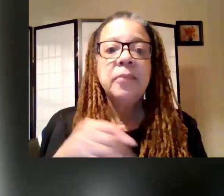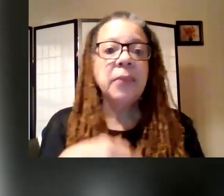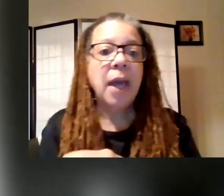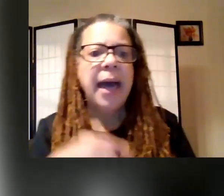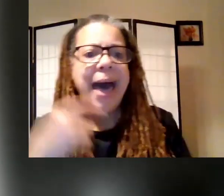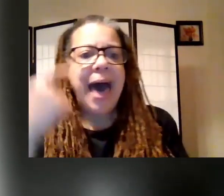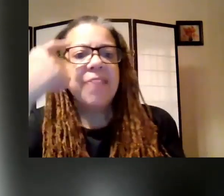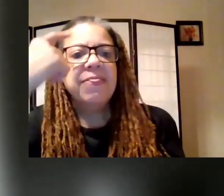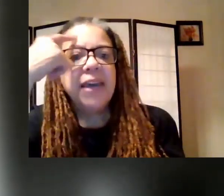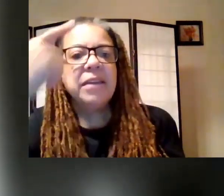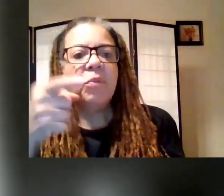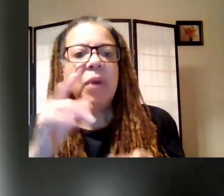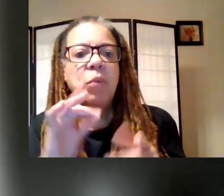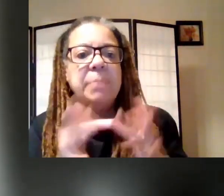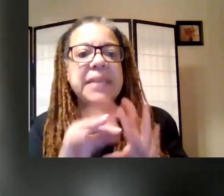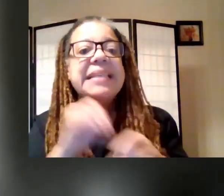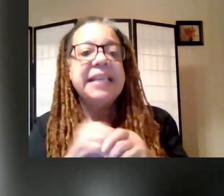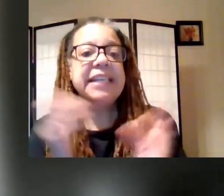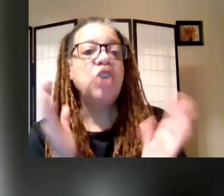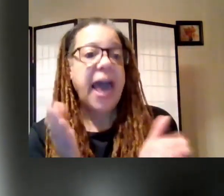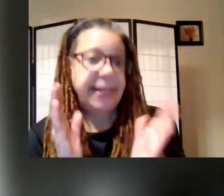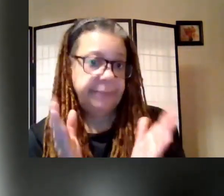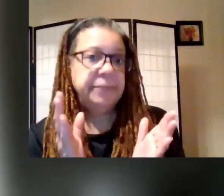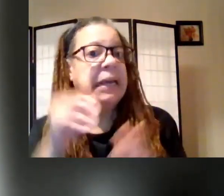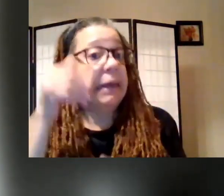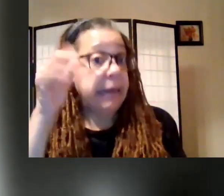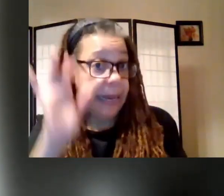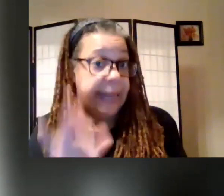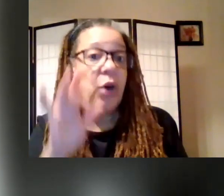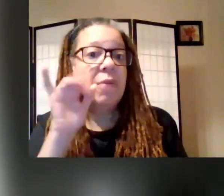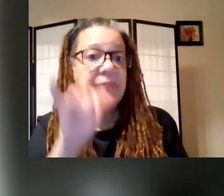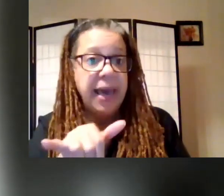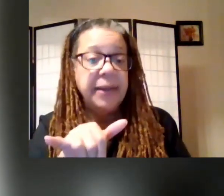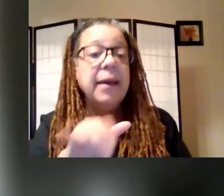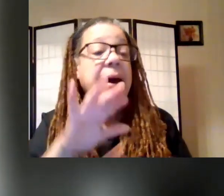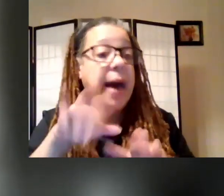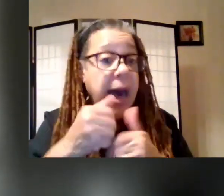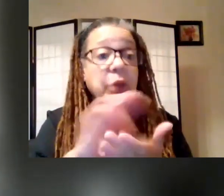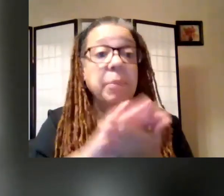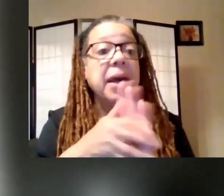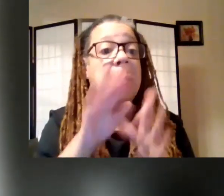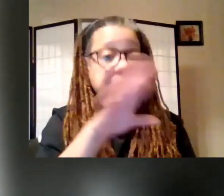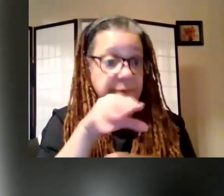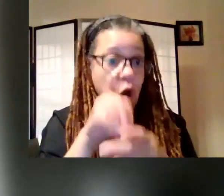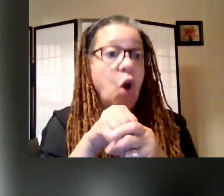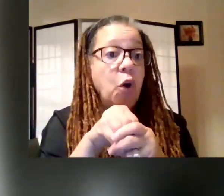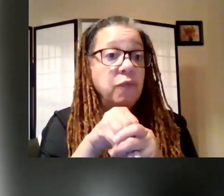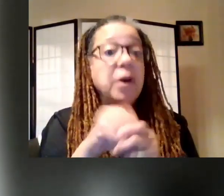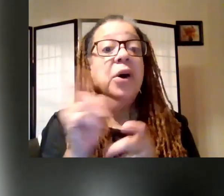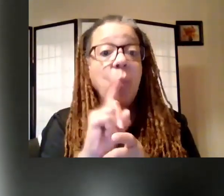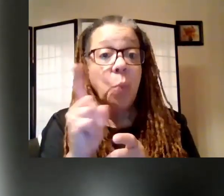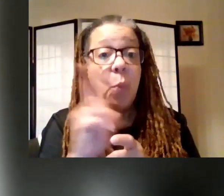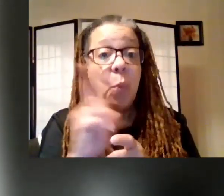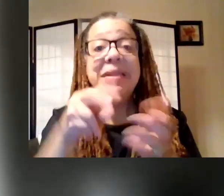the website in the chat, so you can click on that and it'll have how to get involved and where we stand on all our